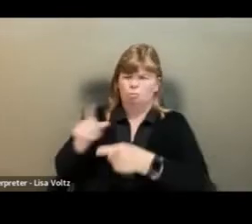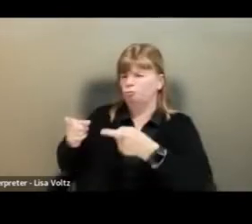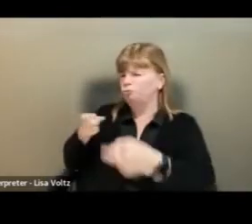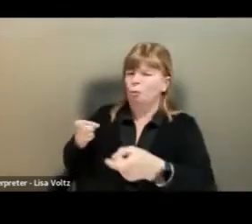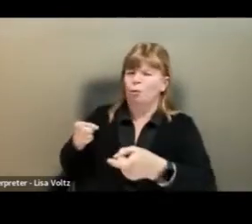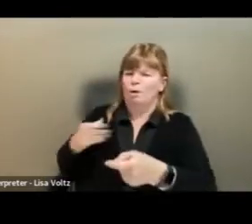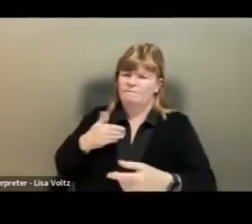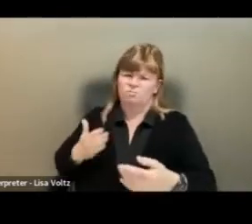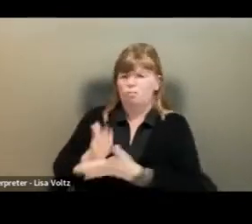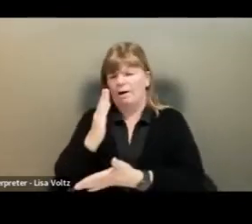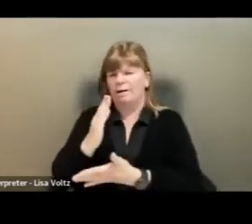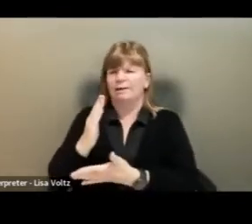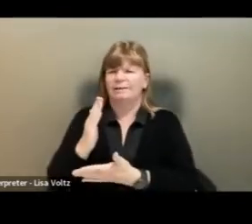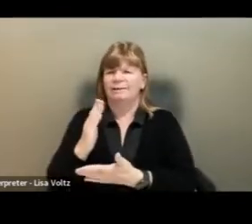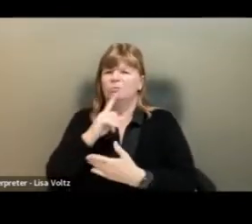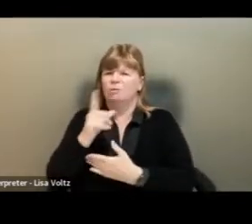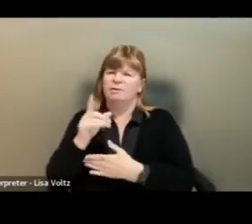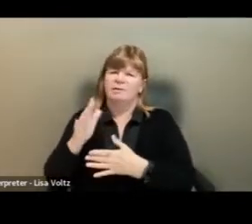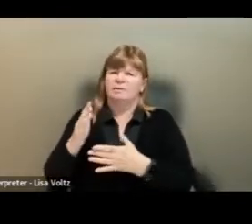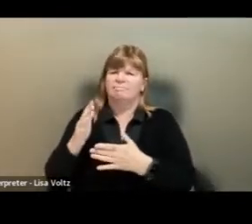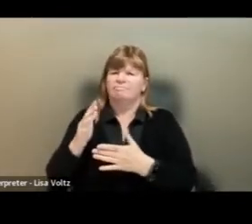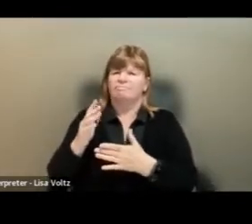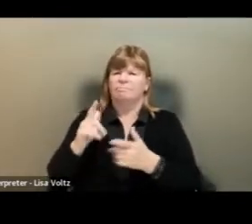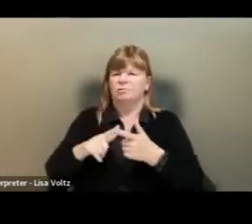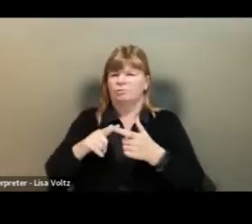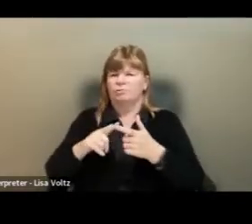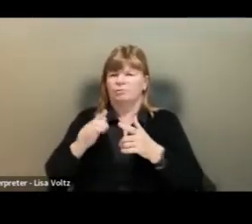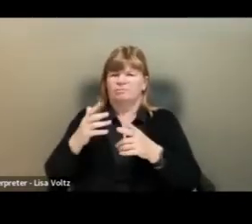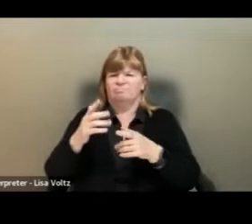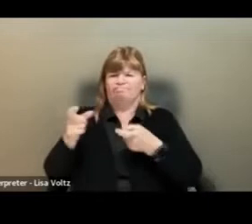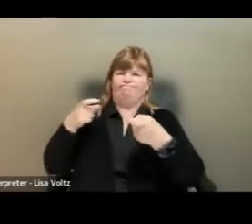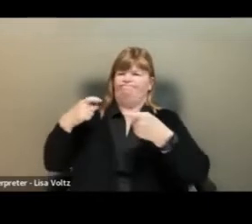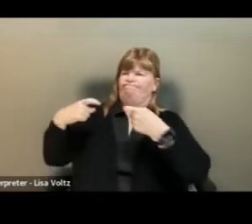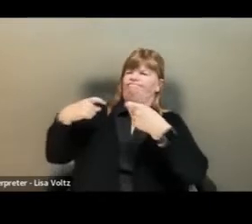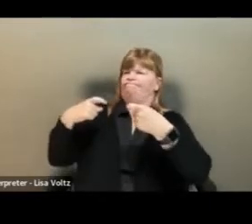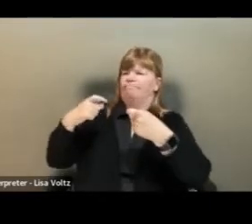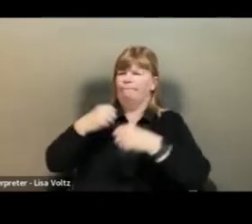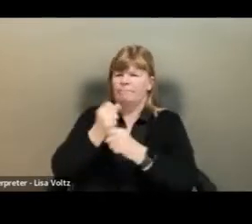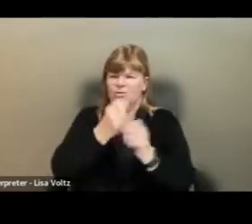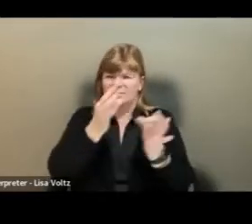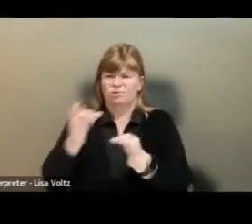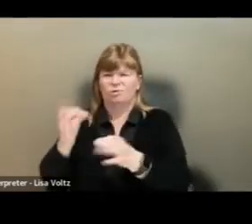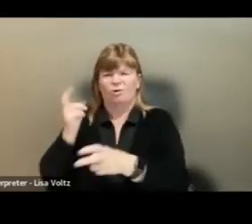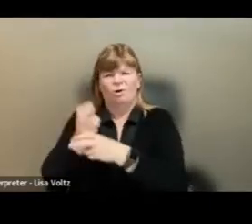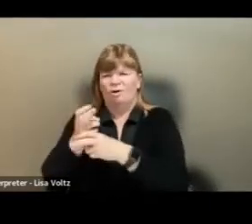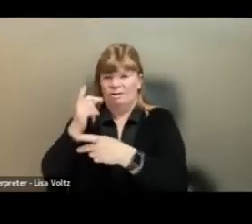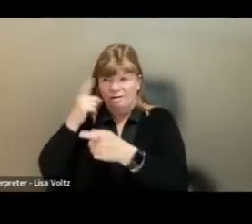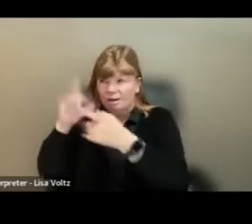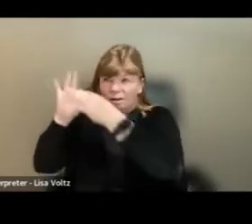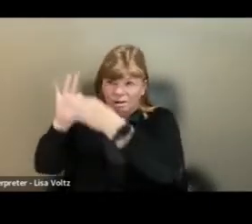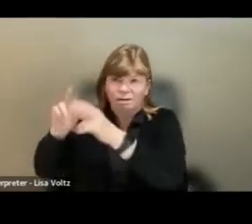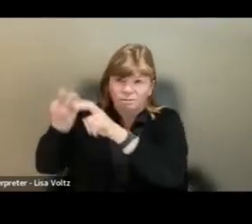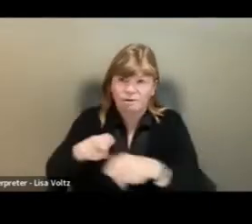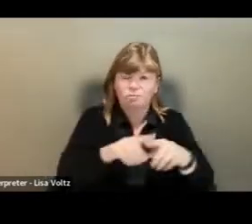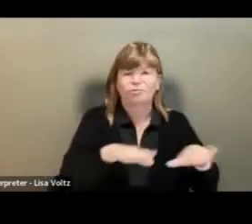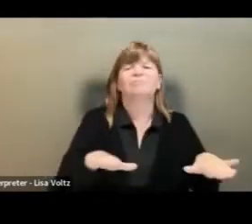that I have to really be in charge and make decisions about you and your life, that wouldn't transfer over to children. So